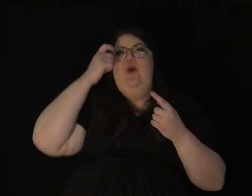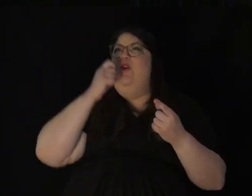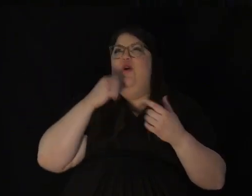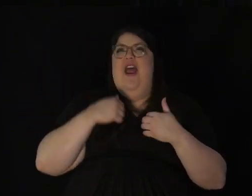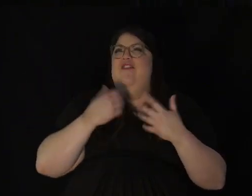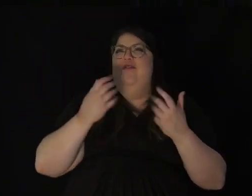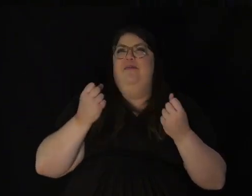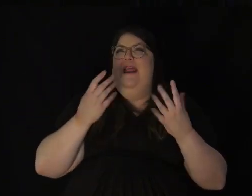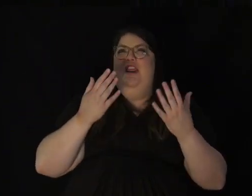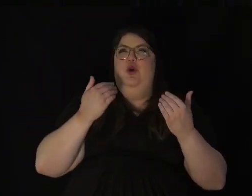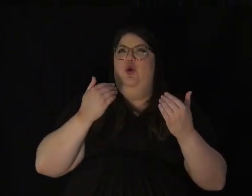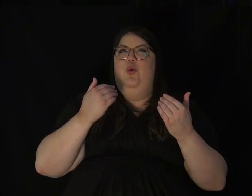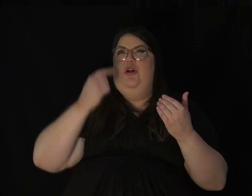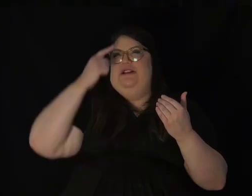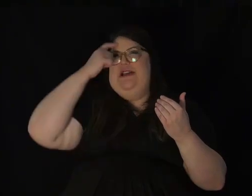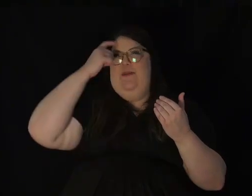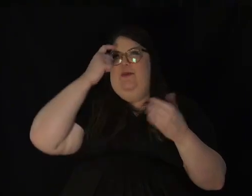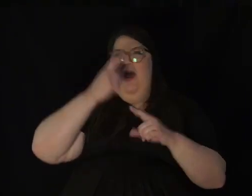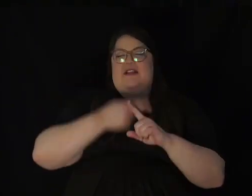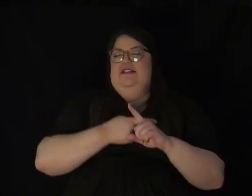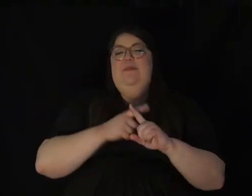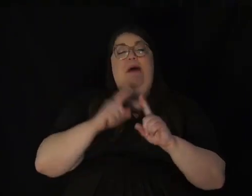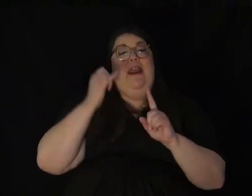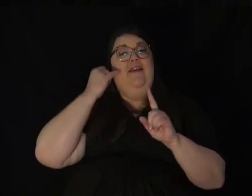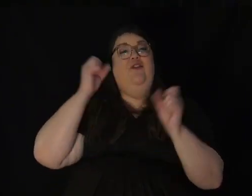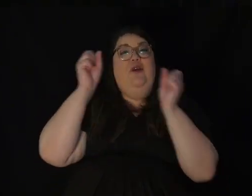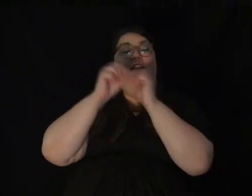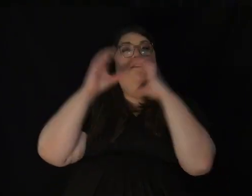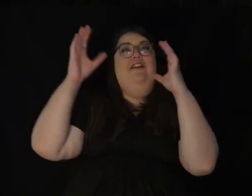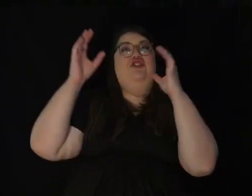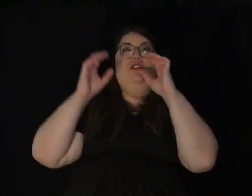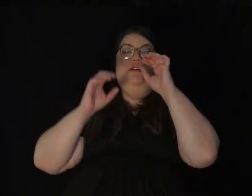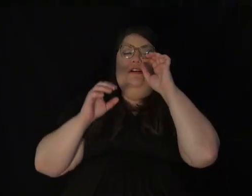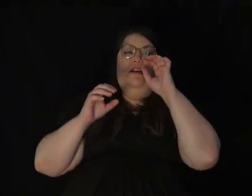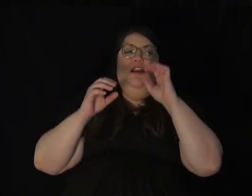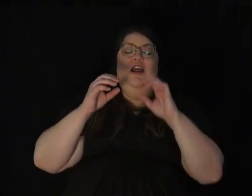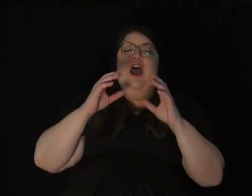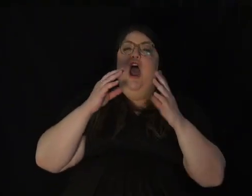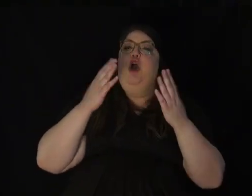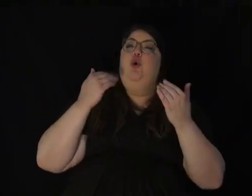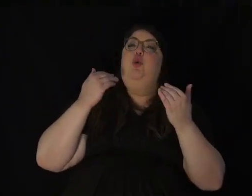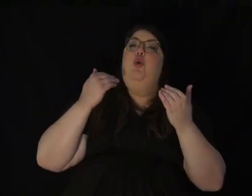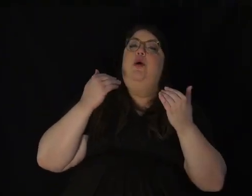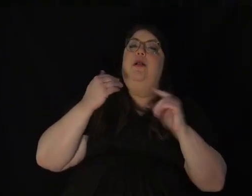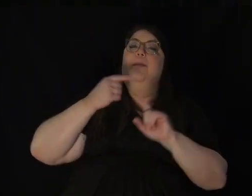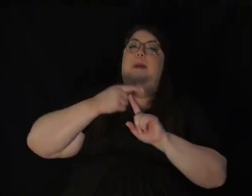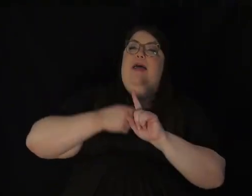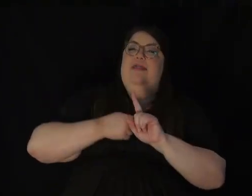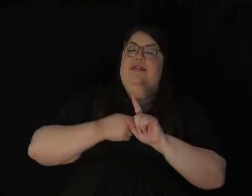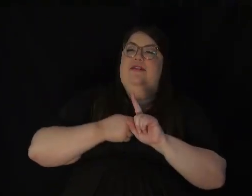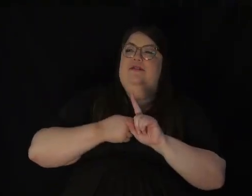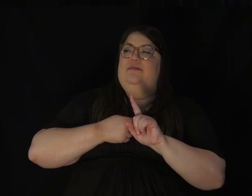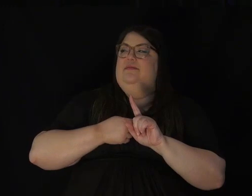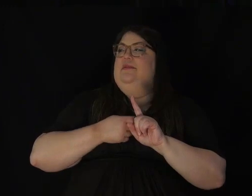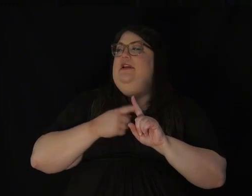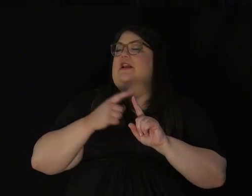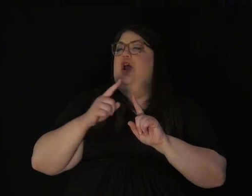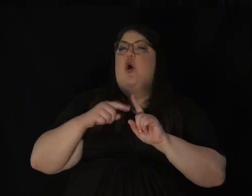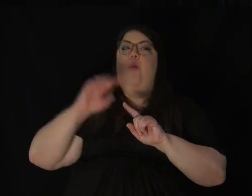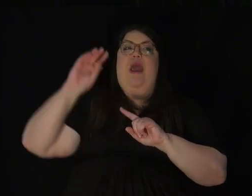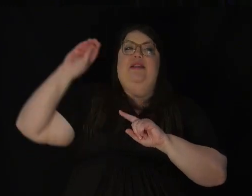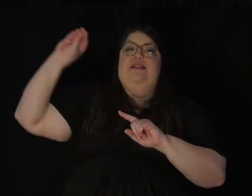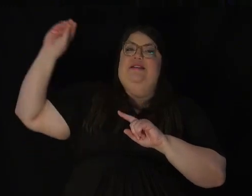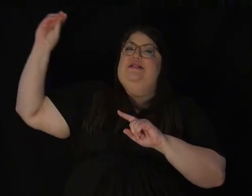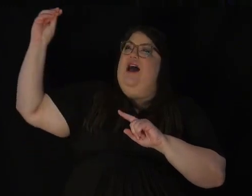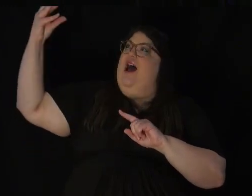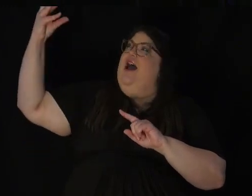if you can just envision it, when we walk out on a cooler month, And the sun is shining. I don't know about you,